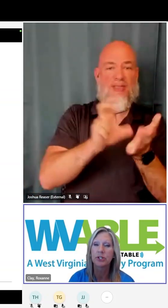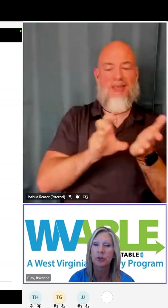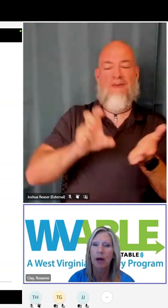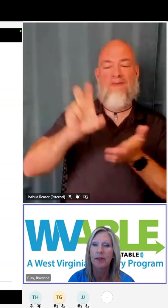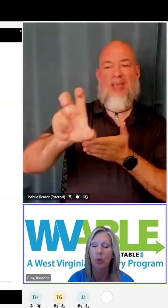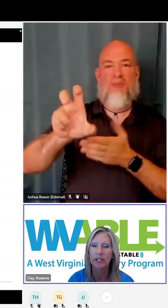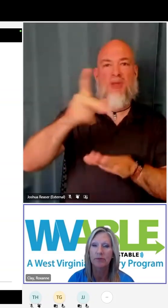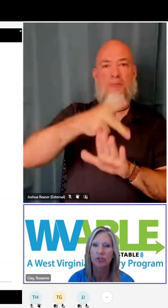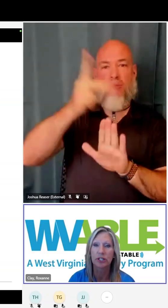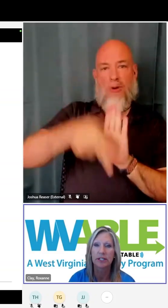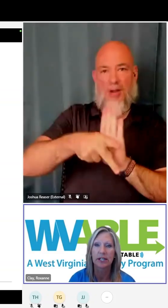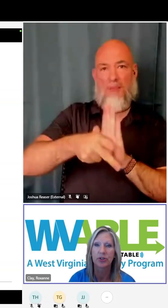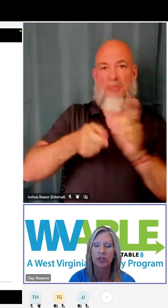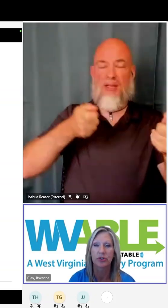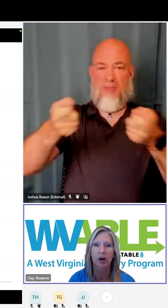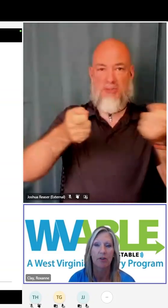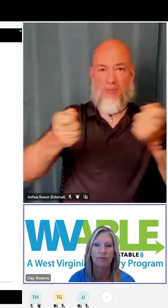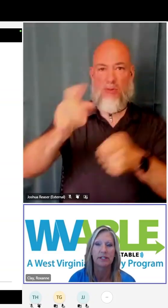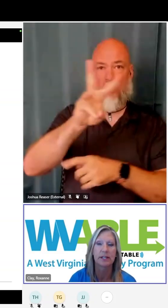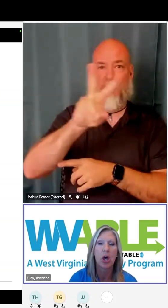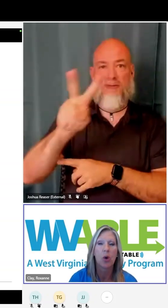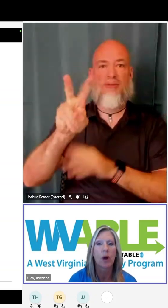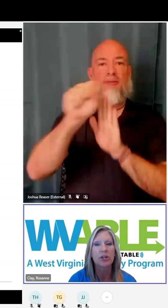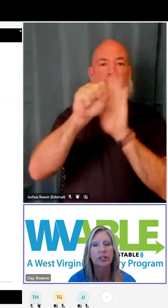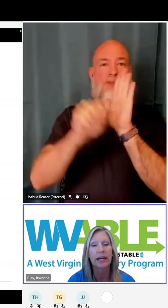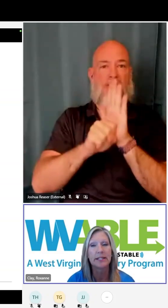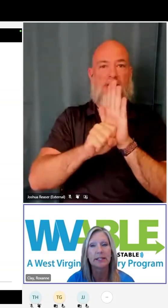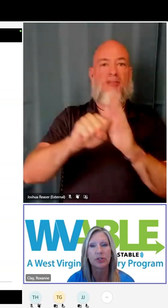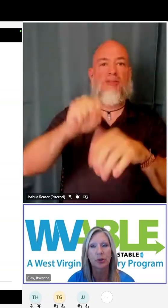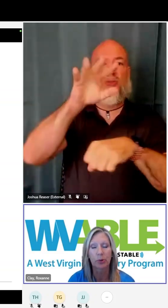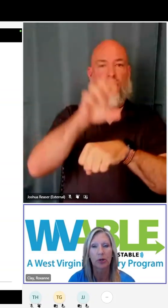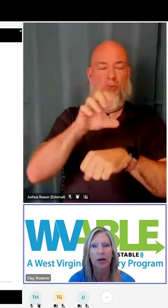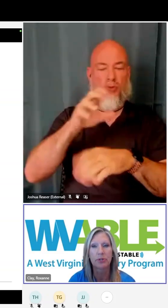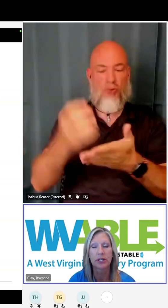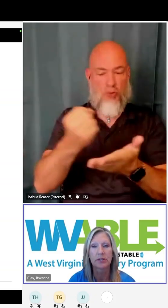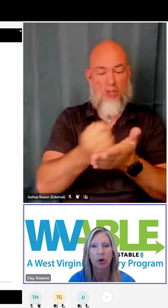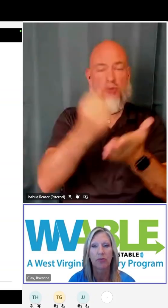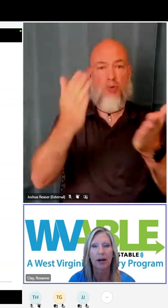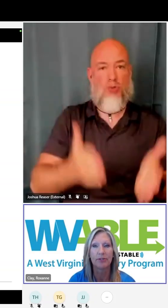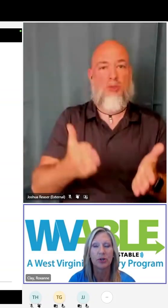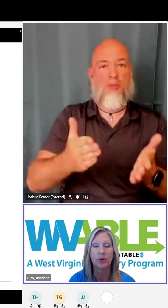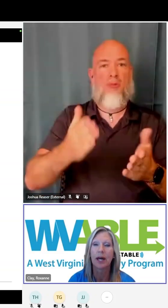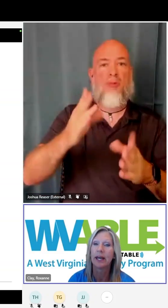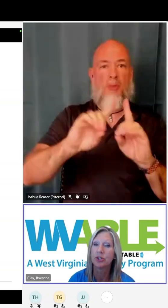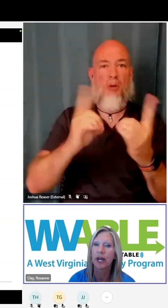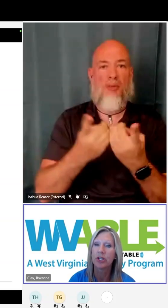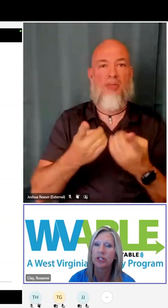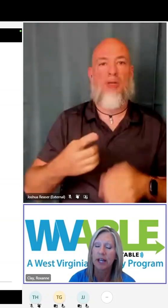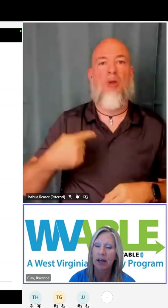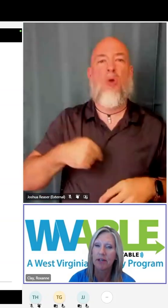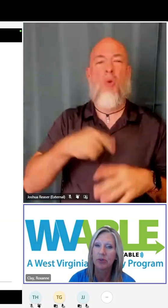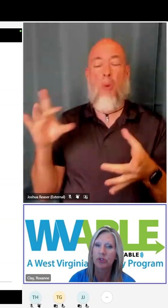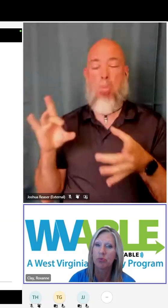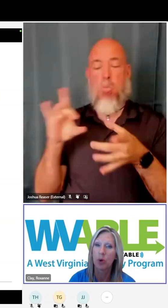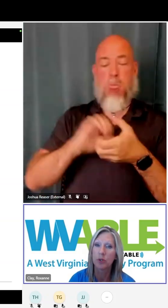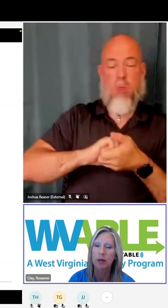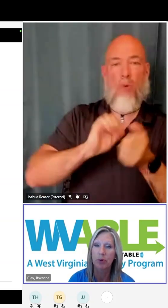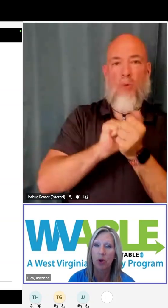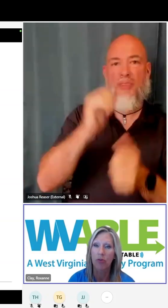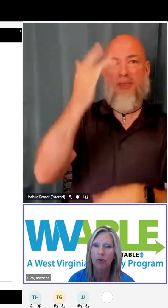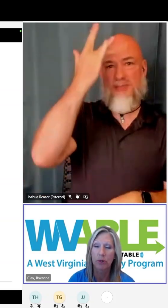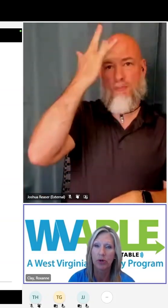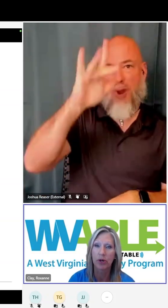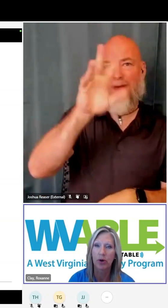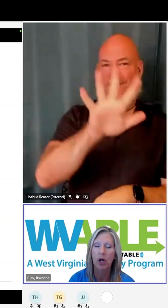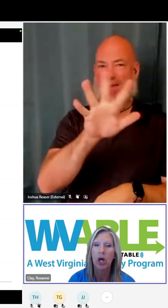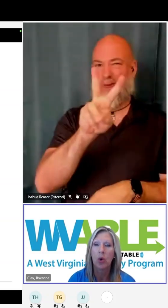is administered by the West Virginia State Treasurer's Office. We're actually a sister program to the Smart 529 Education Savings, which most